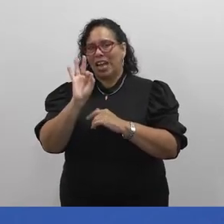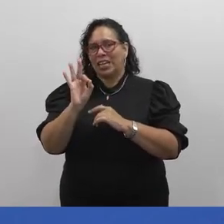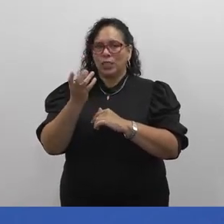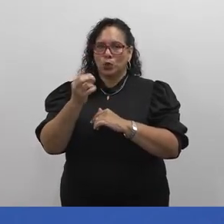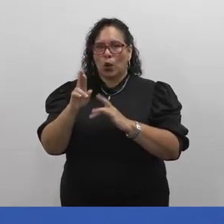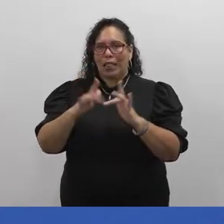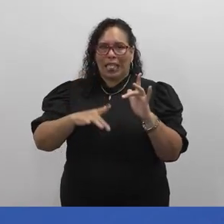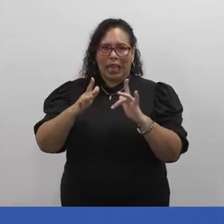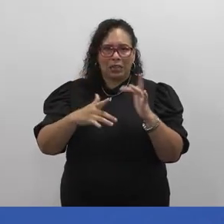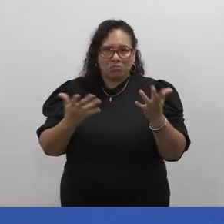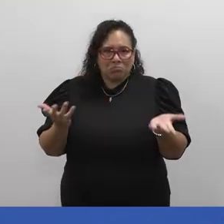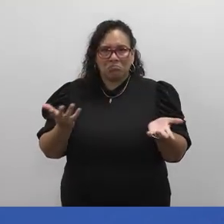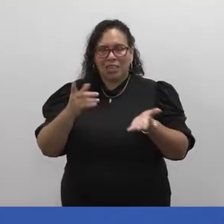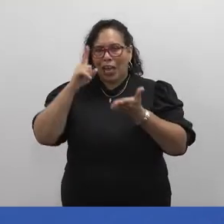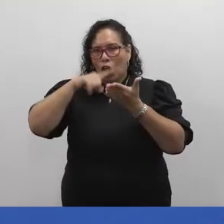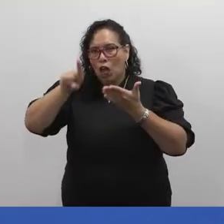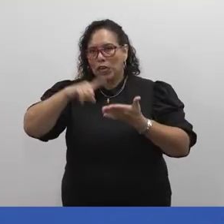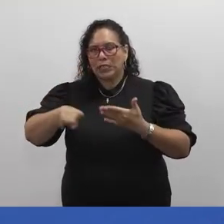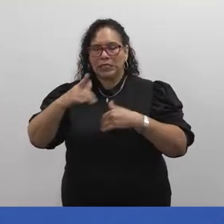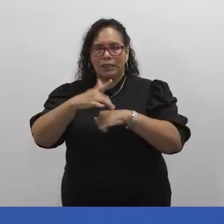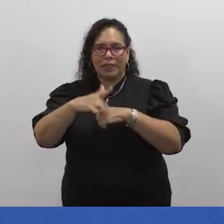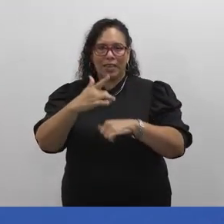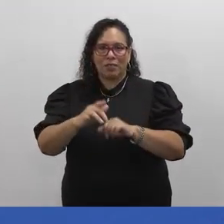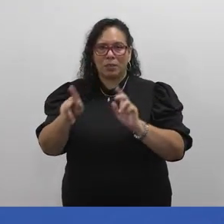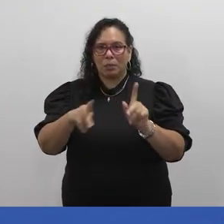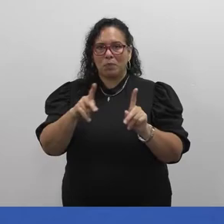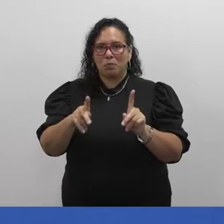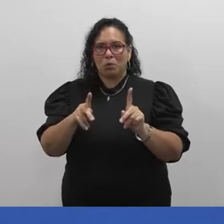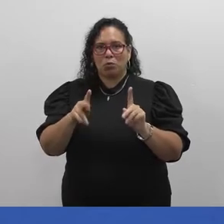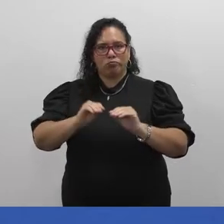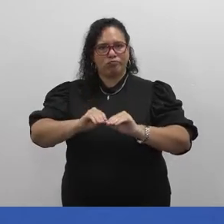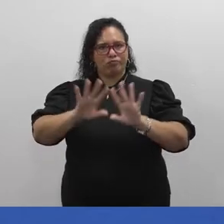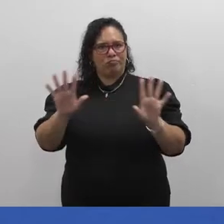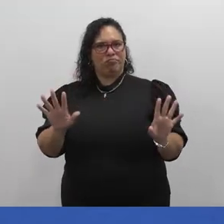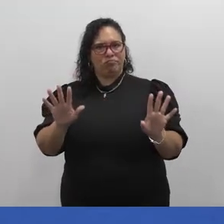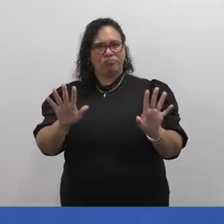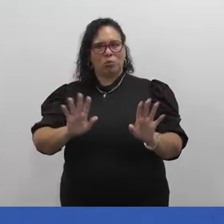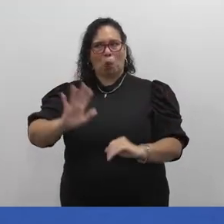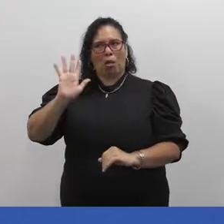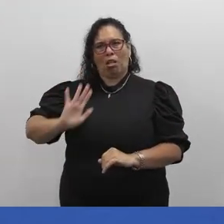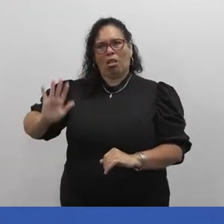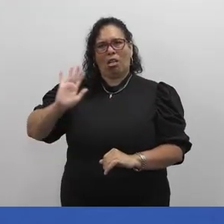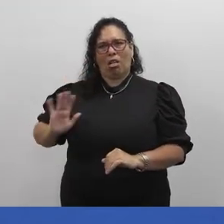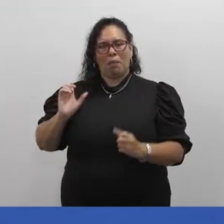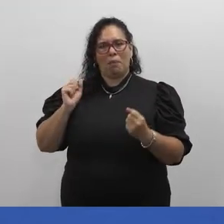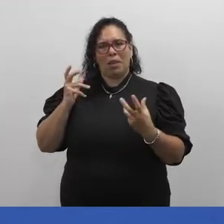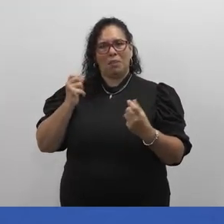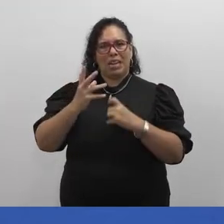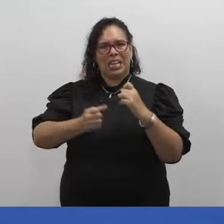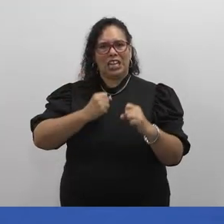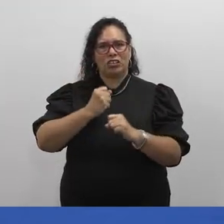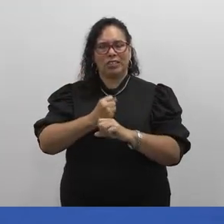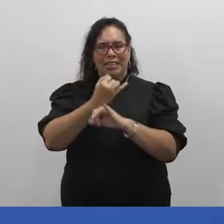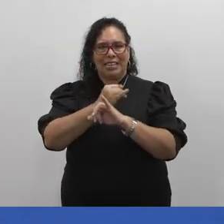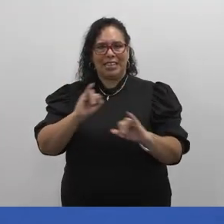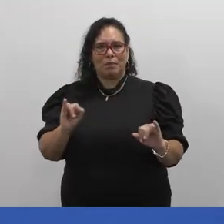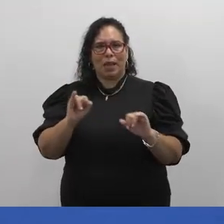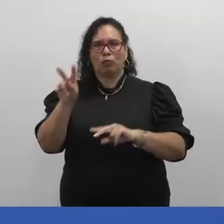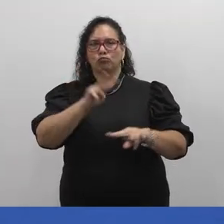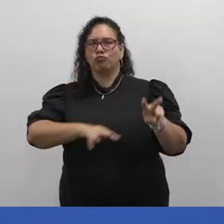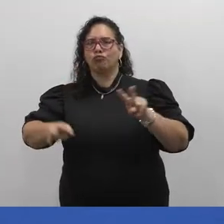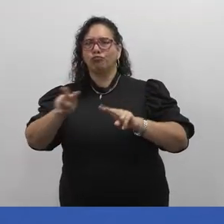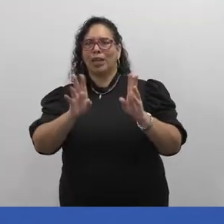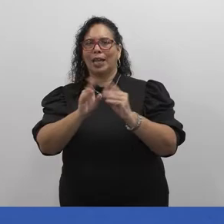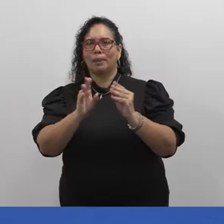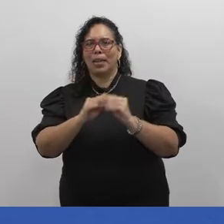thereof findings in audits are available for folks to see going years back. And the Independent Oversight Committee, they